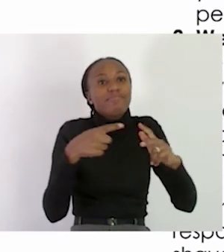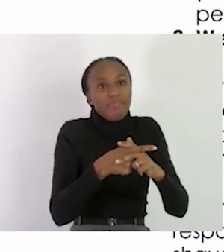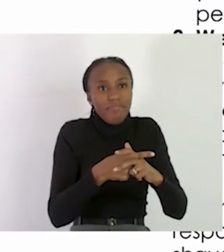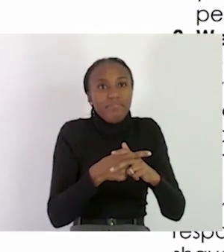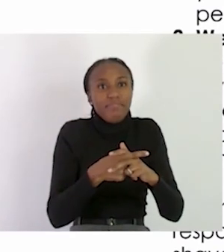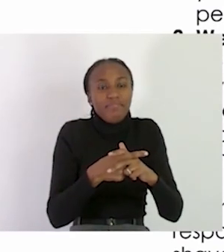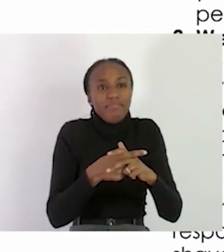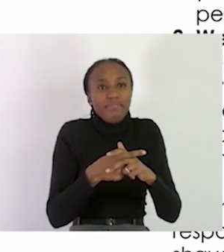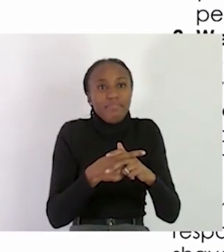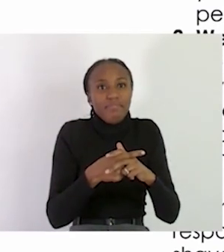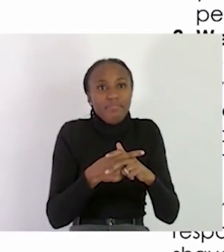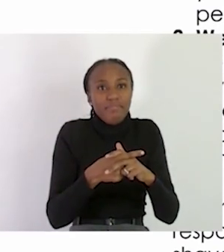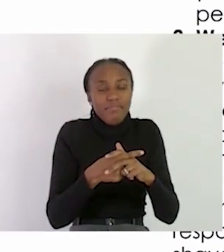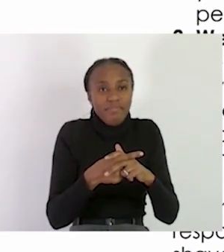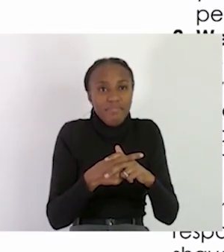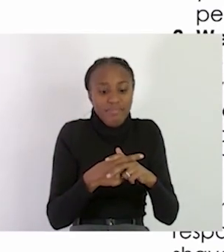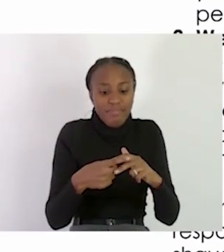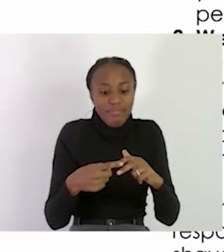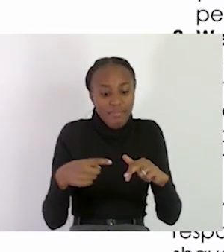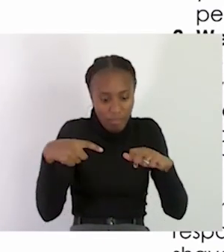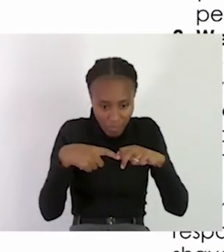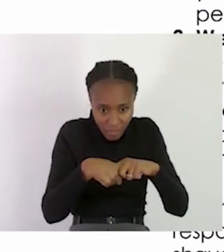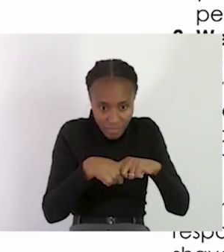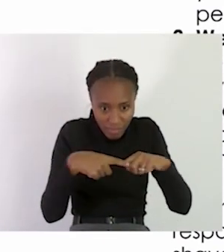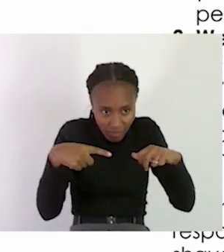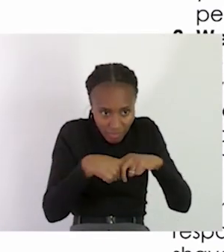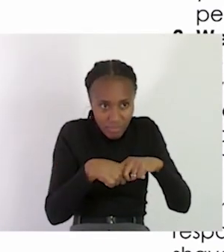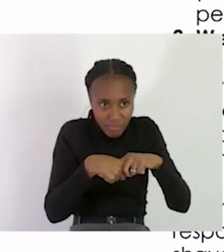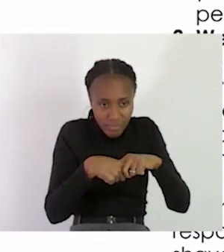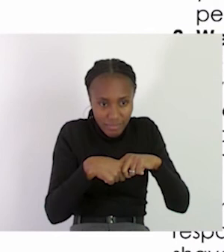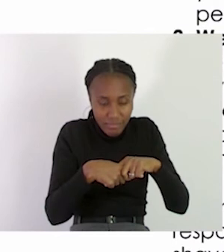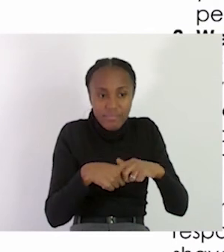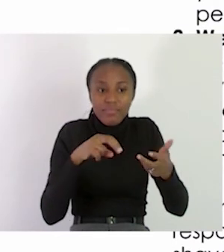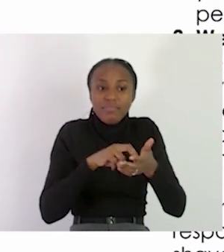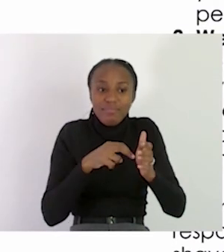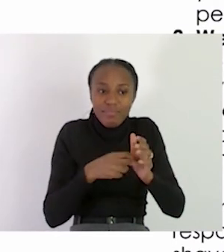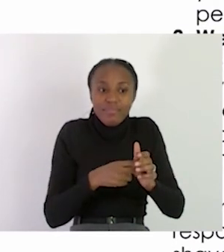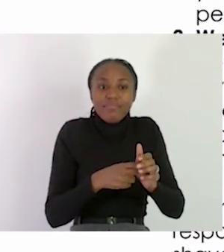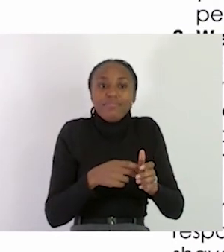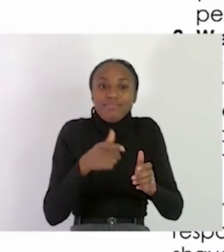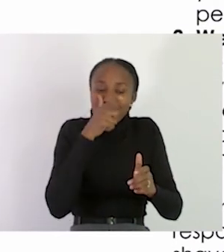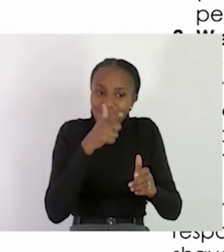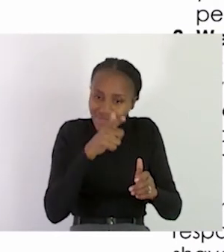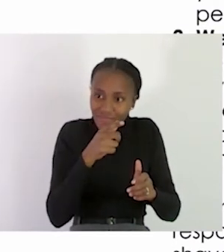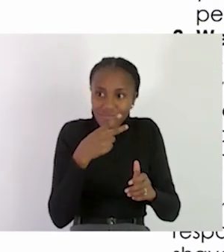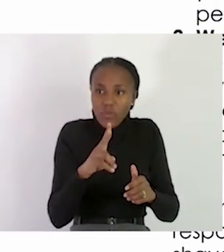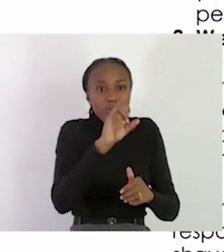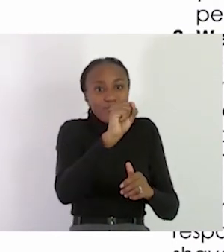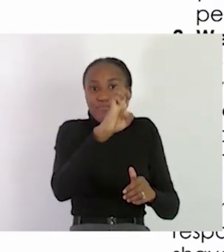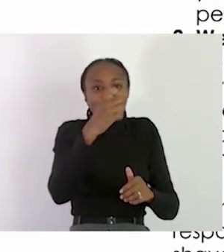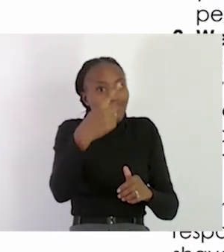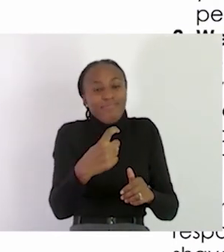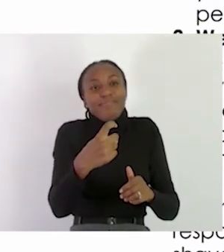organs. When the penis enters the vagina, that process is known as sexual intercourse.